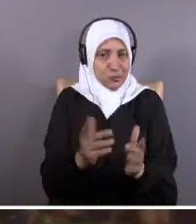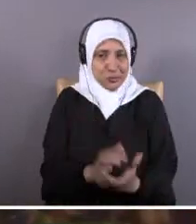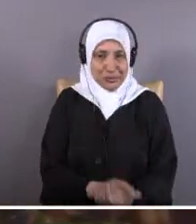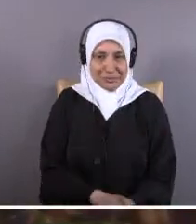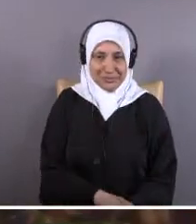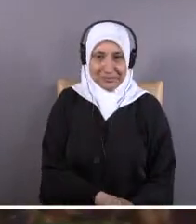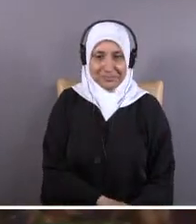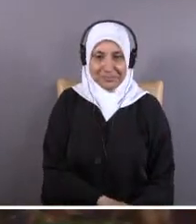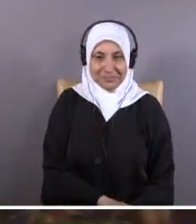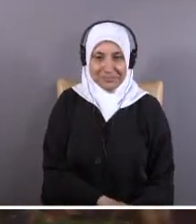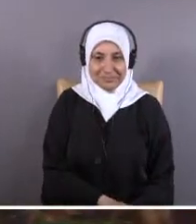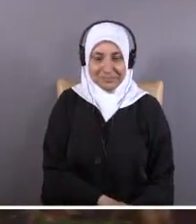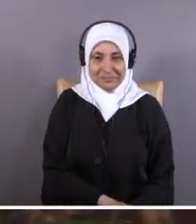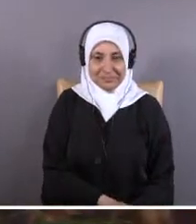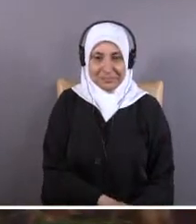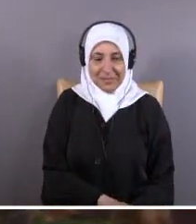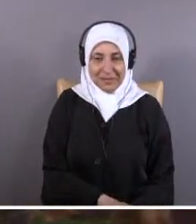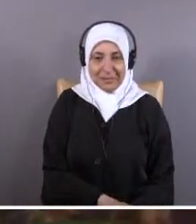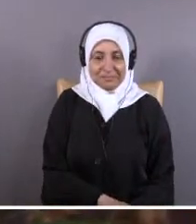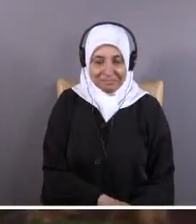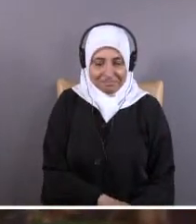Wisdom is a teaching.